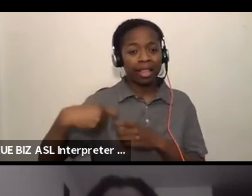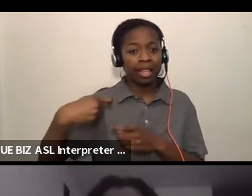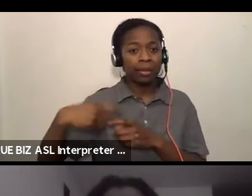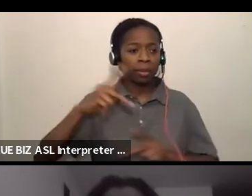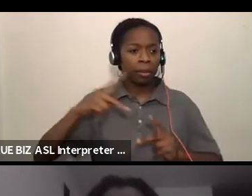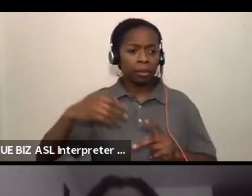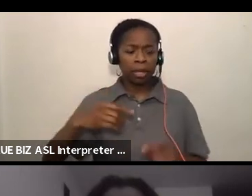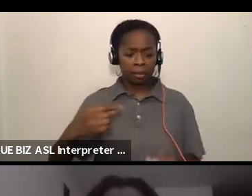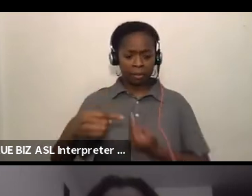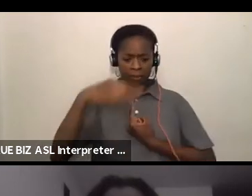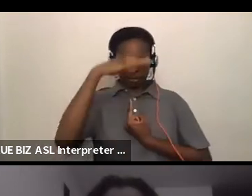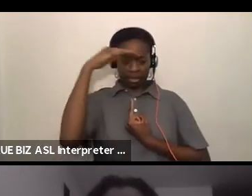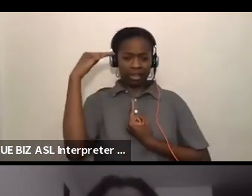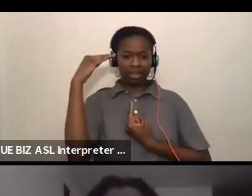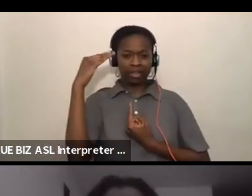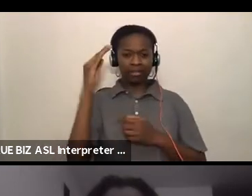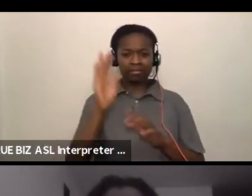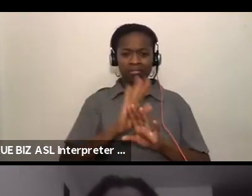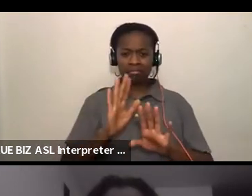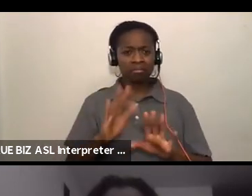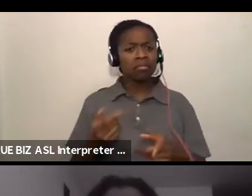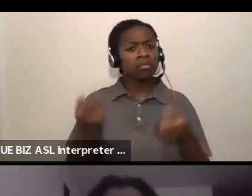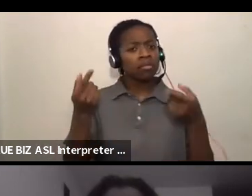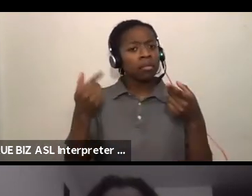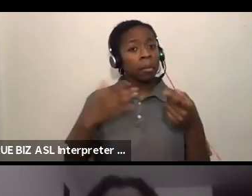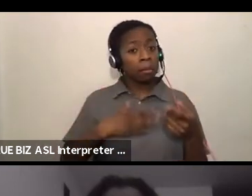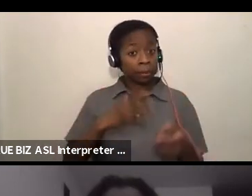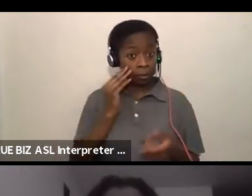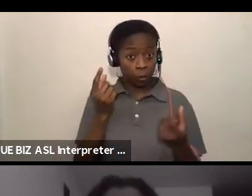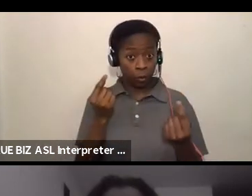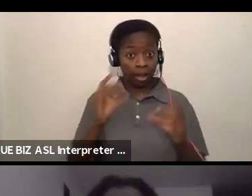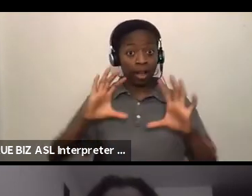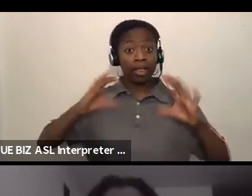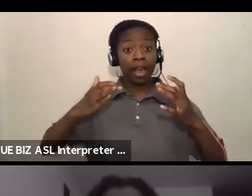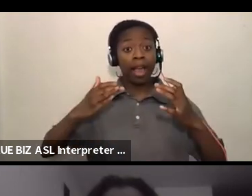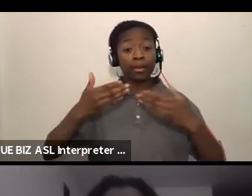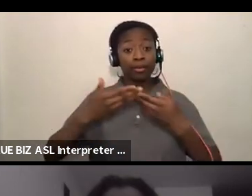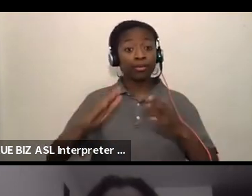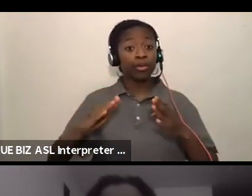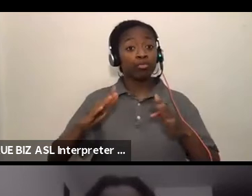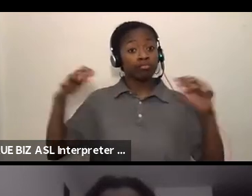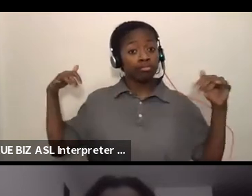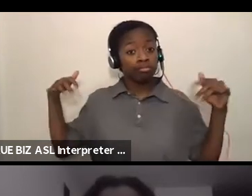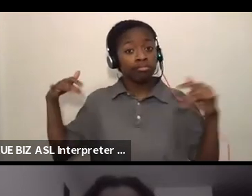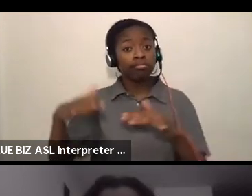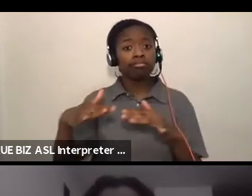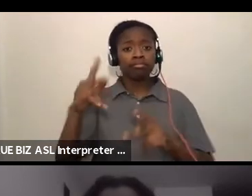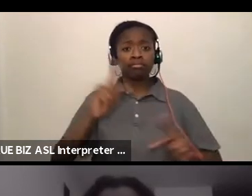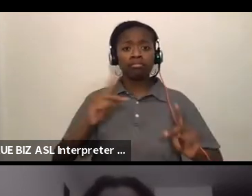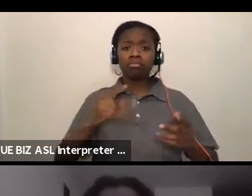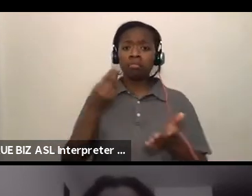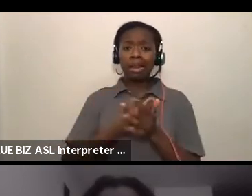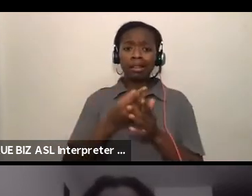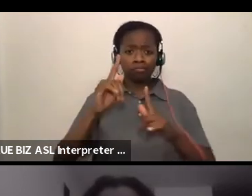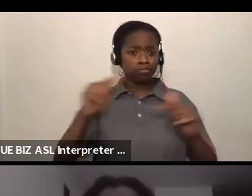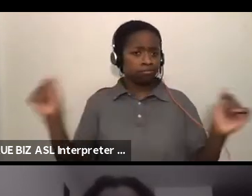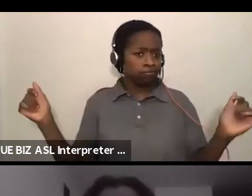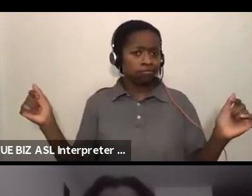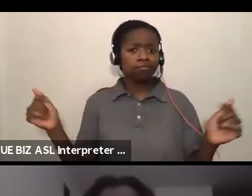all, you know, I was in a classroom full of people that was coming from different economic statuses, different, you know,